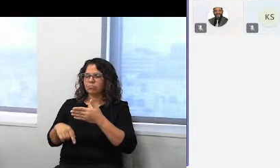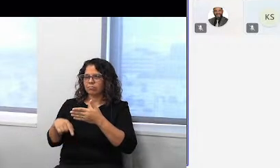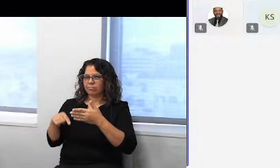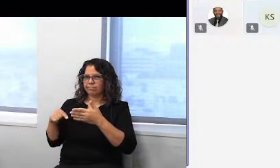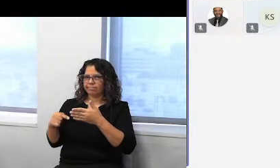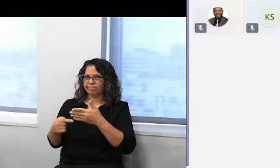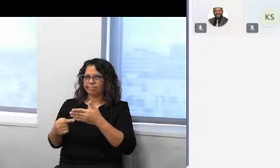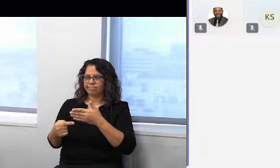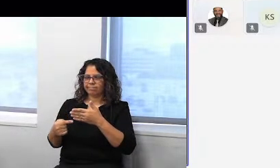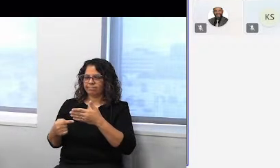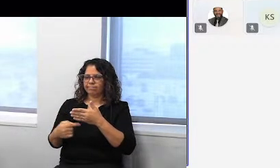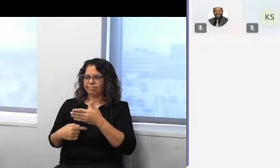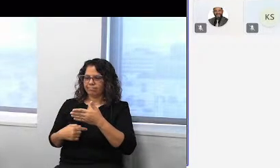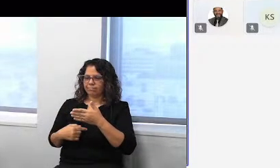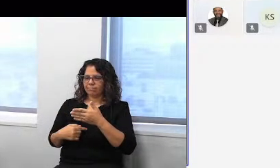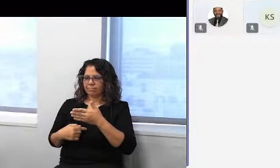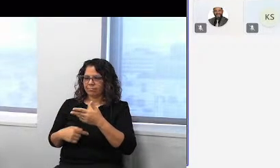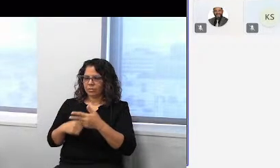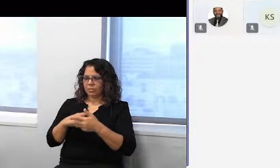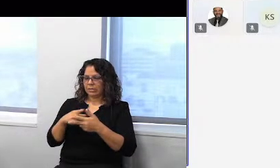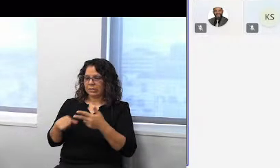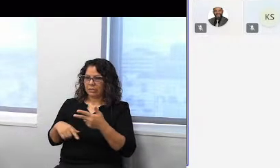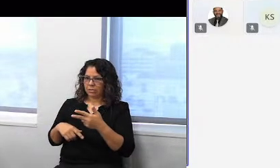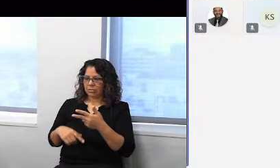2 of them are co-located with battery.